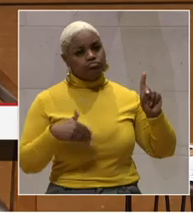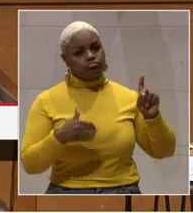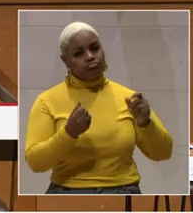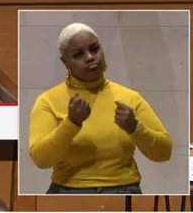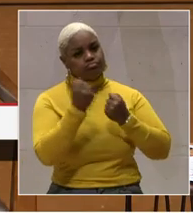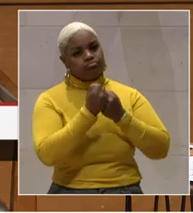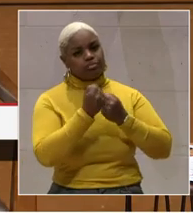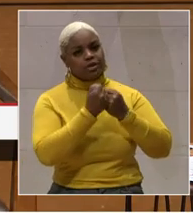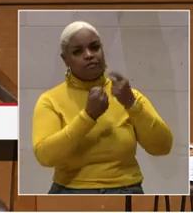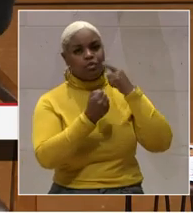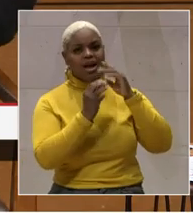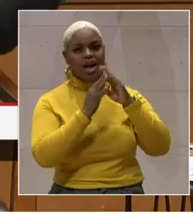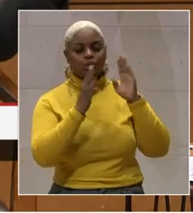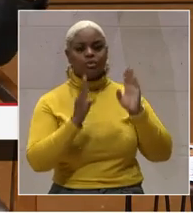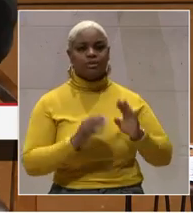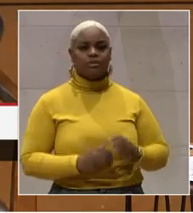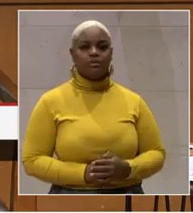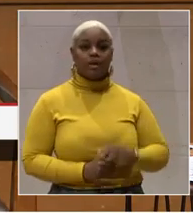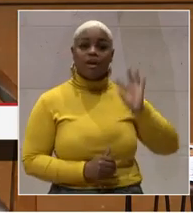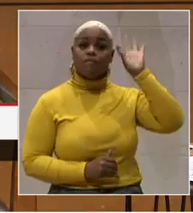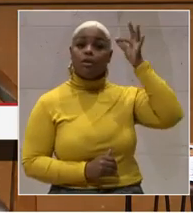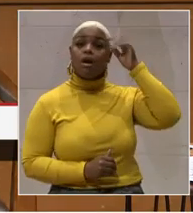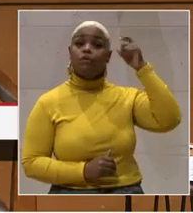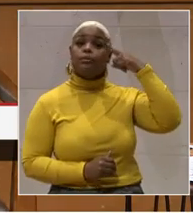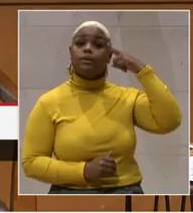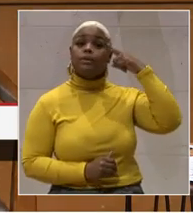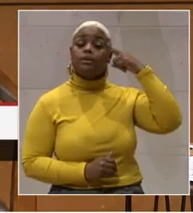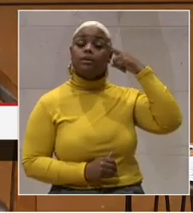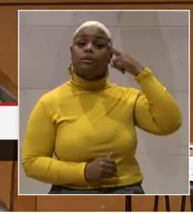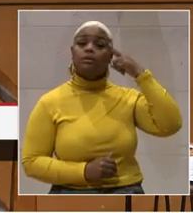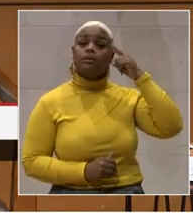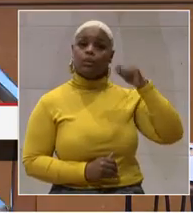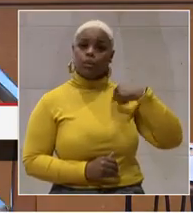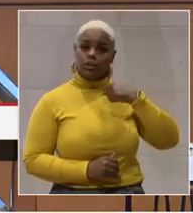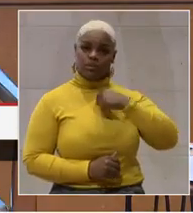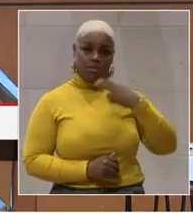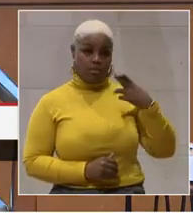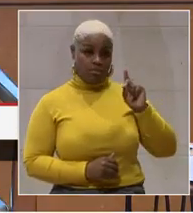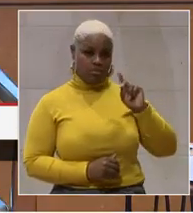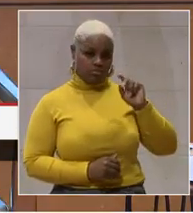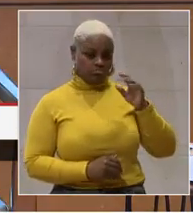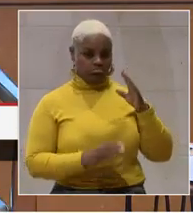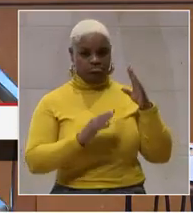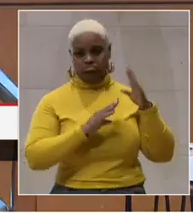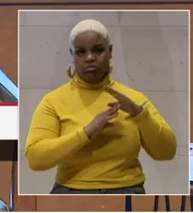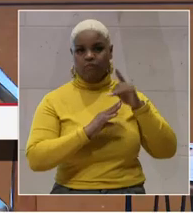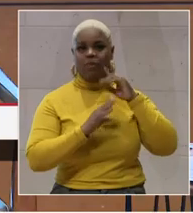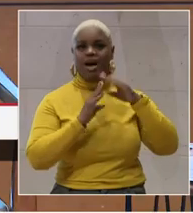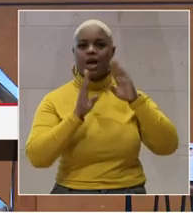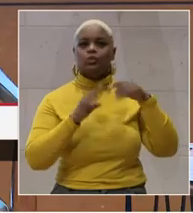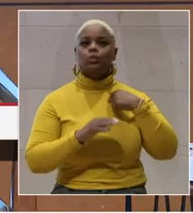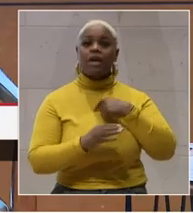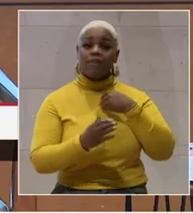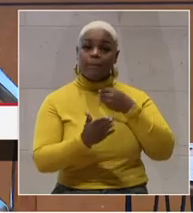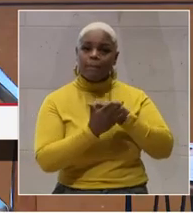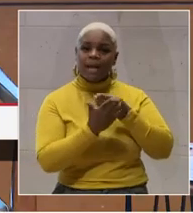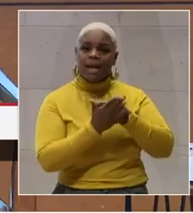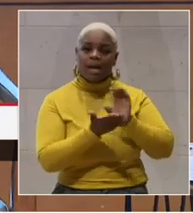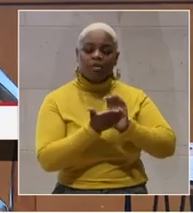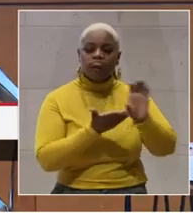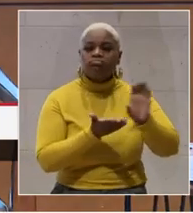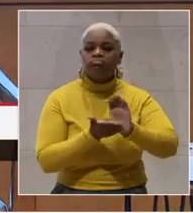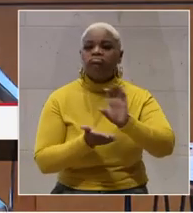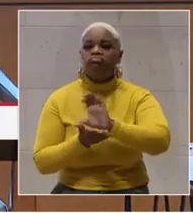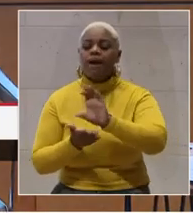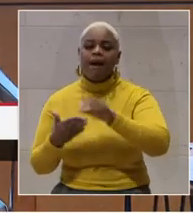government. We get our CDBG funds, we get our home funding. This administration has put more rental assistance out